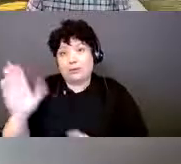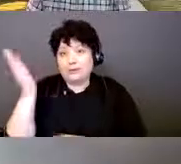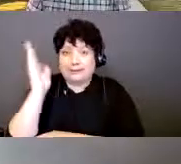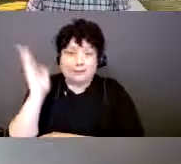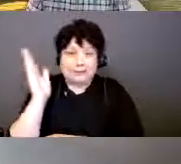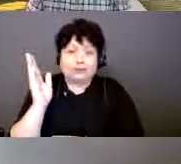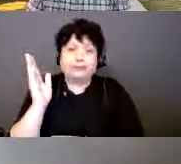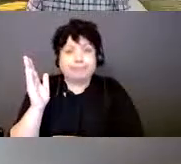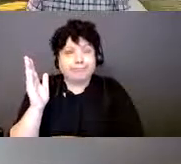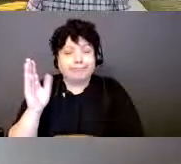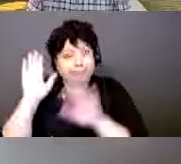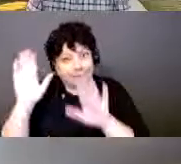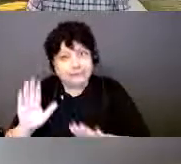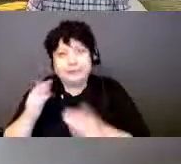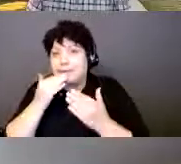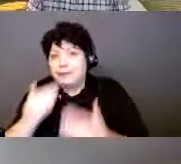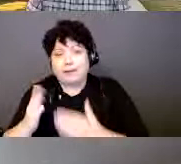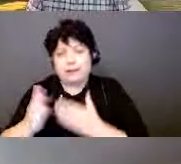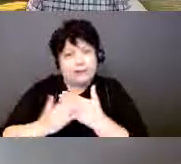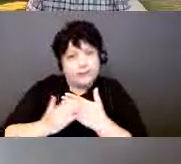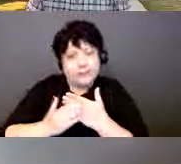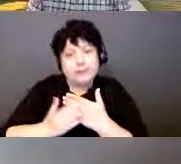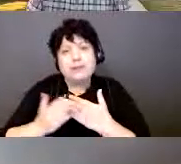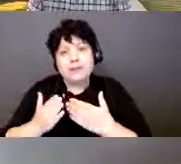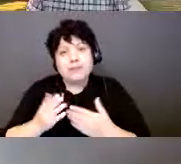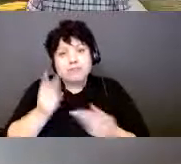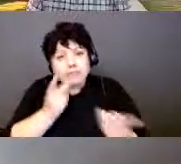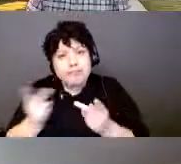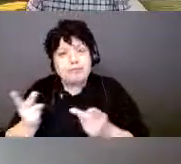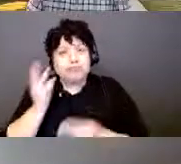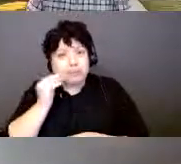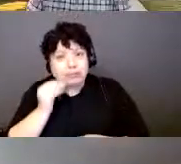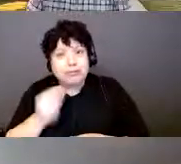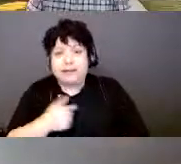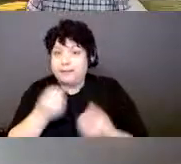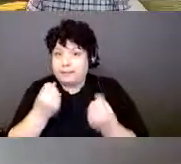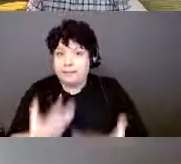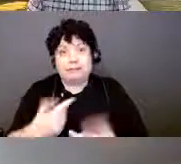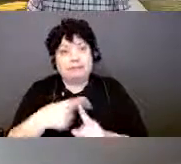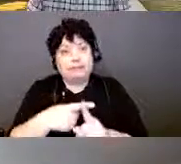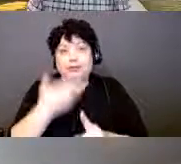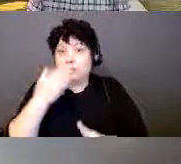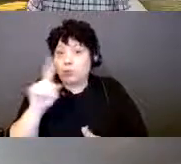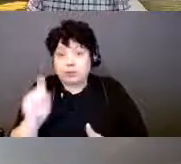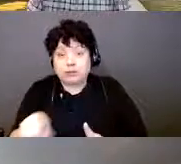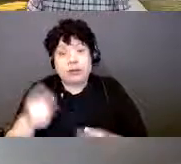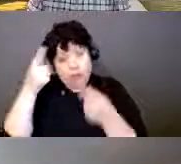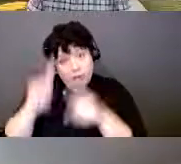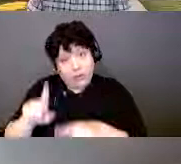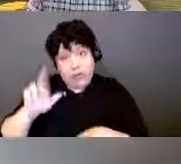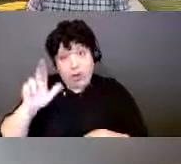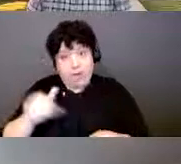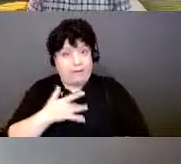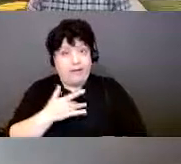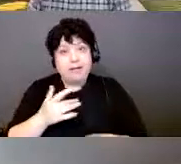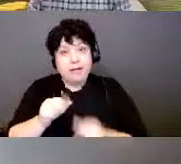and insight into this important issue. I think there was a lot of really good questions, and I agree with Laura. I think we could do another